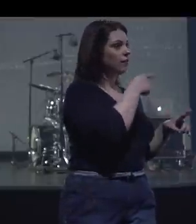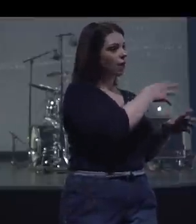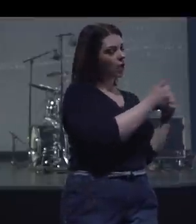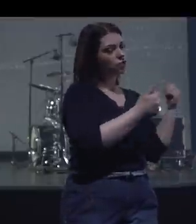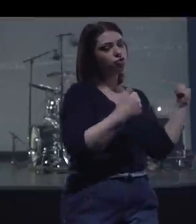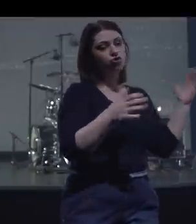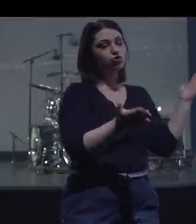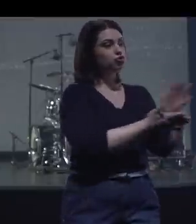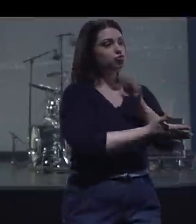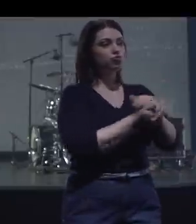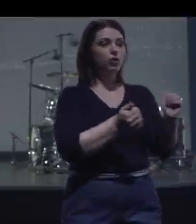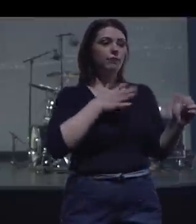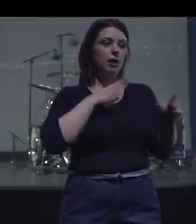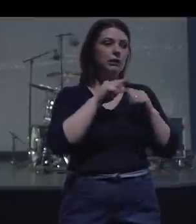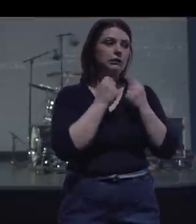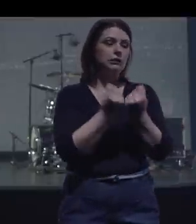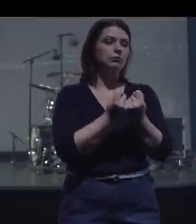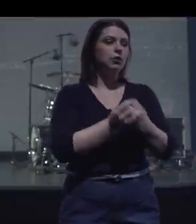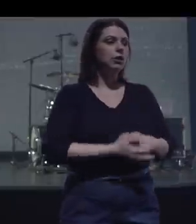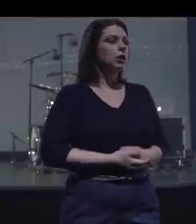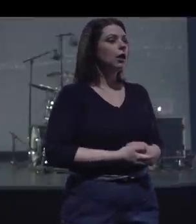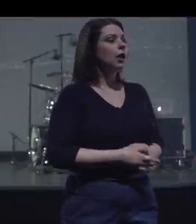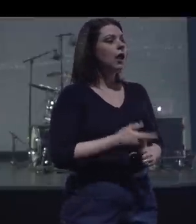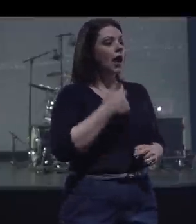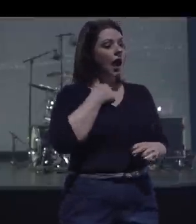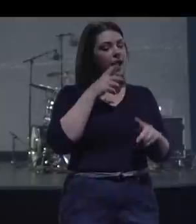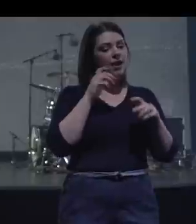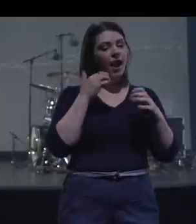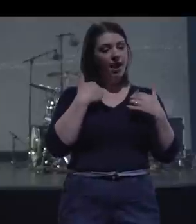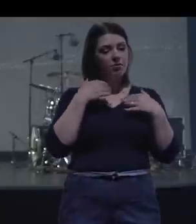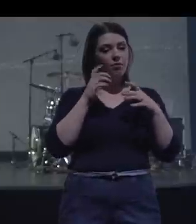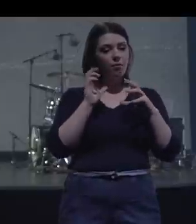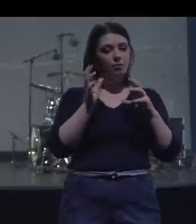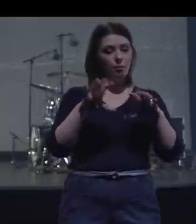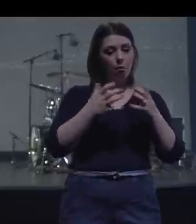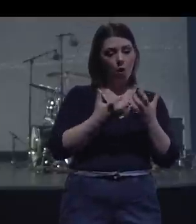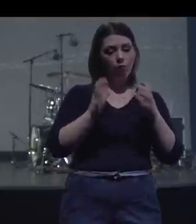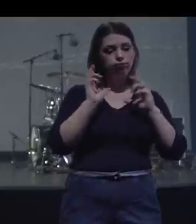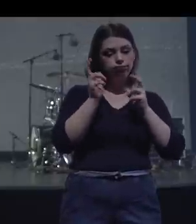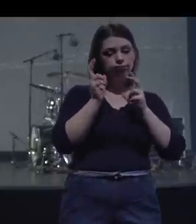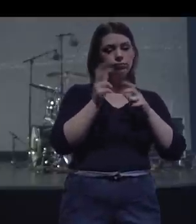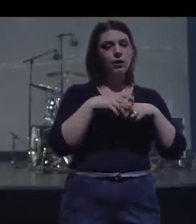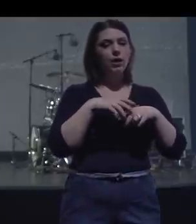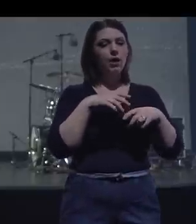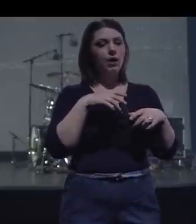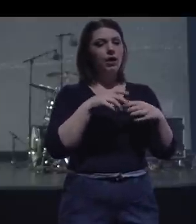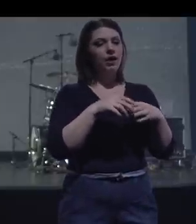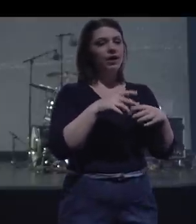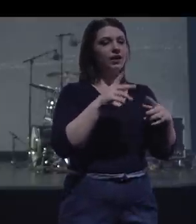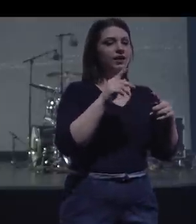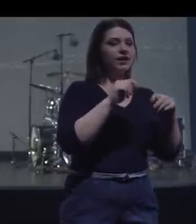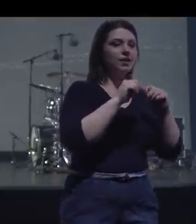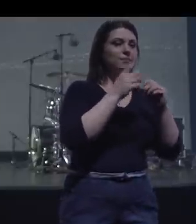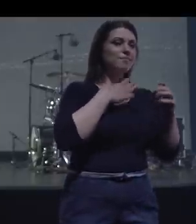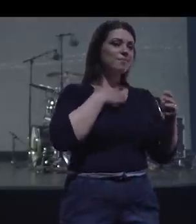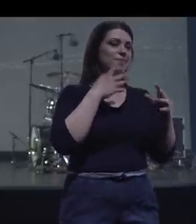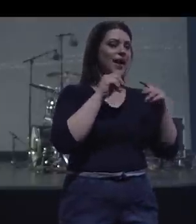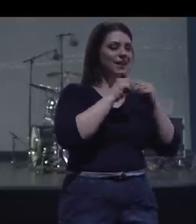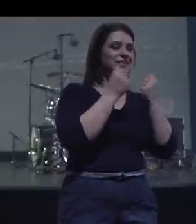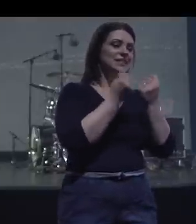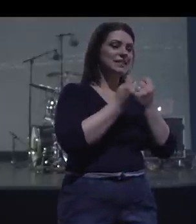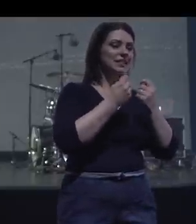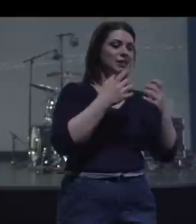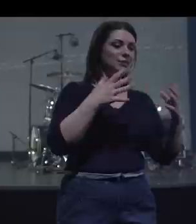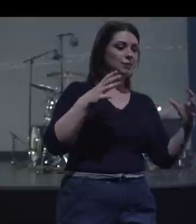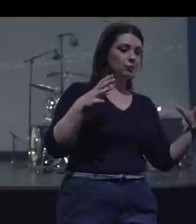remember from that game, though, is I had the basketball and I was passing to a teammate. Well, he intercepted the pass, and that situation turned